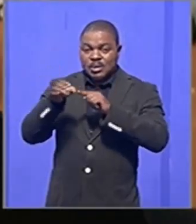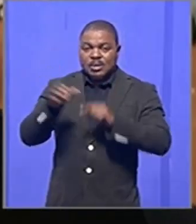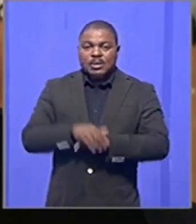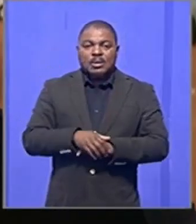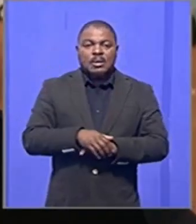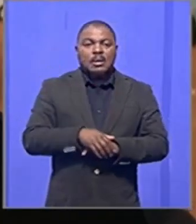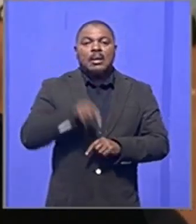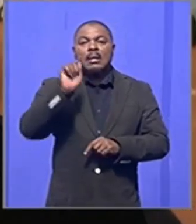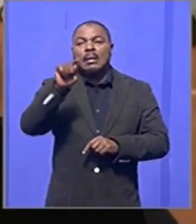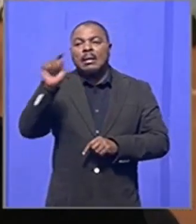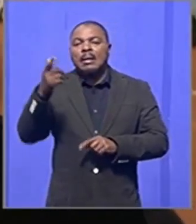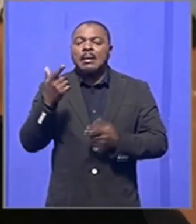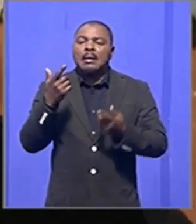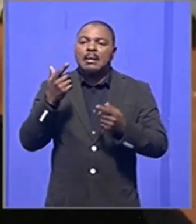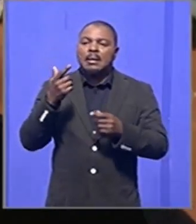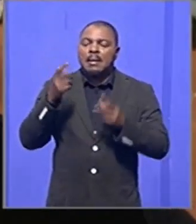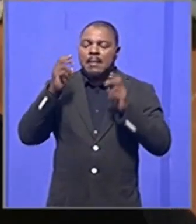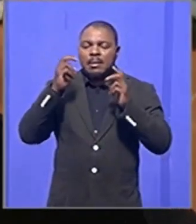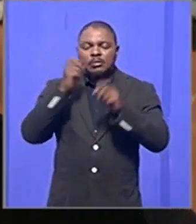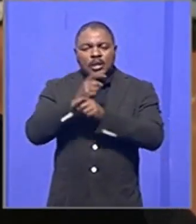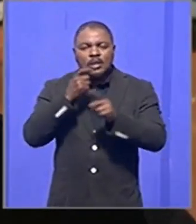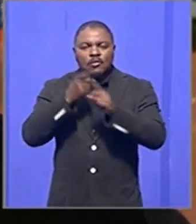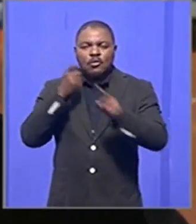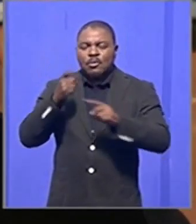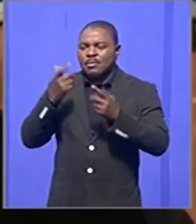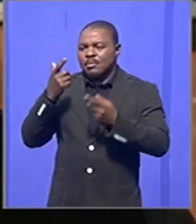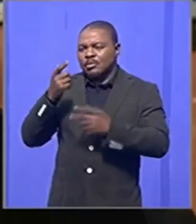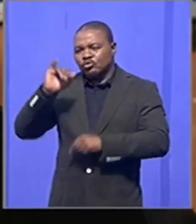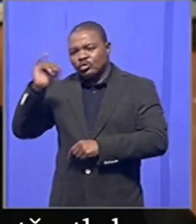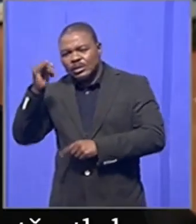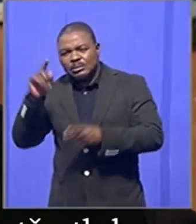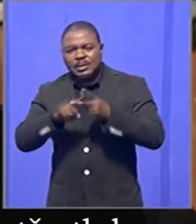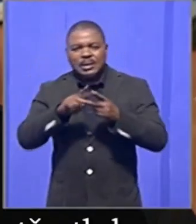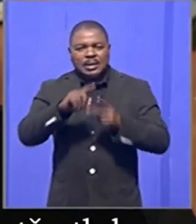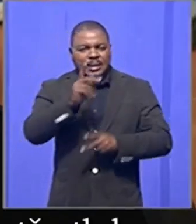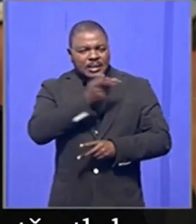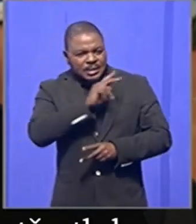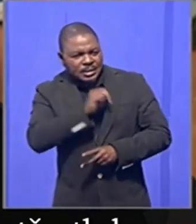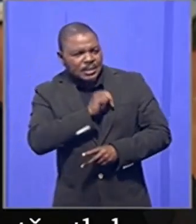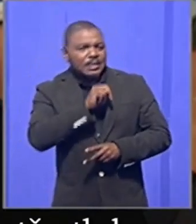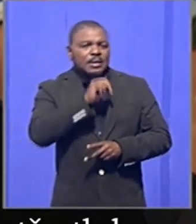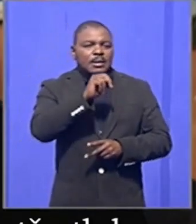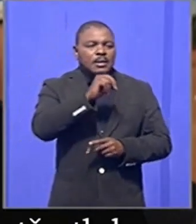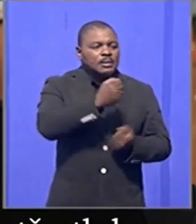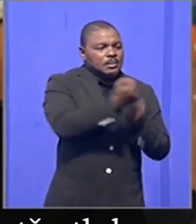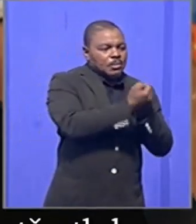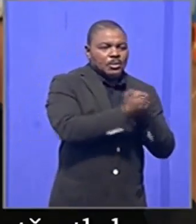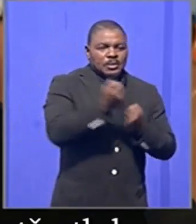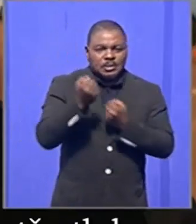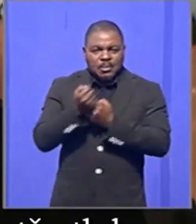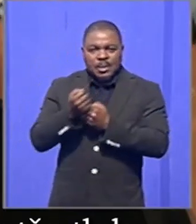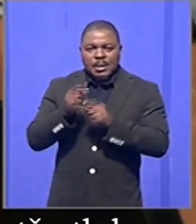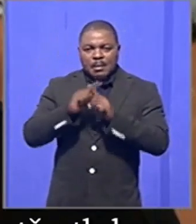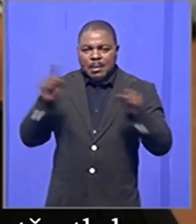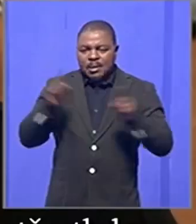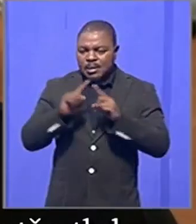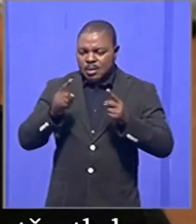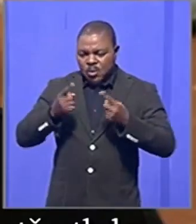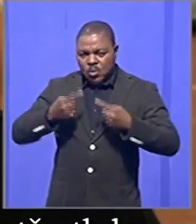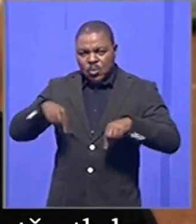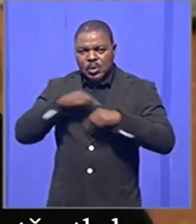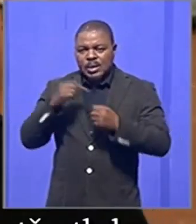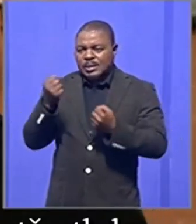operation ya dibese tse di tswang Johannesburg, tse di tswang KZN, tse di tswang wherever go di tswang teng dibese tsa teng. Ke go operate di carrier batho ba rona ka